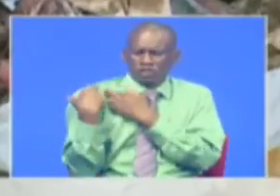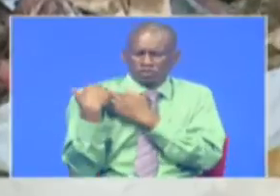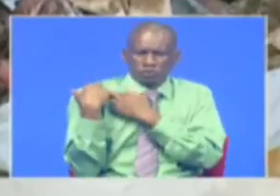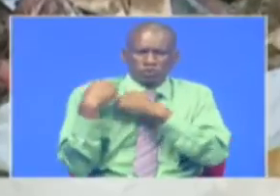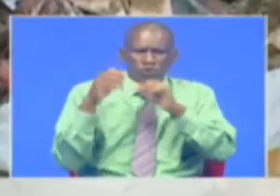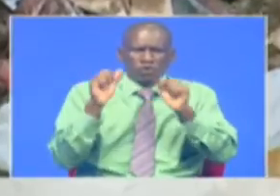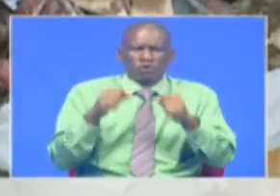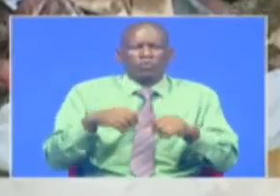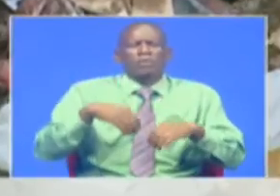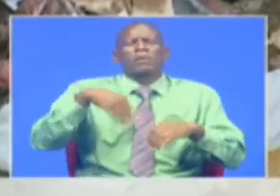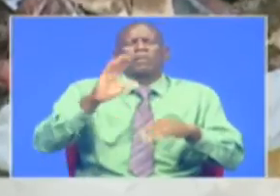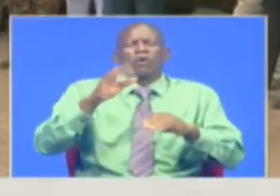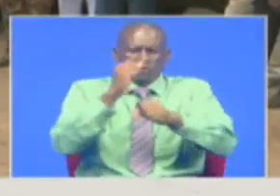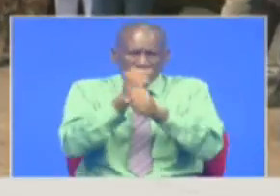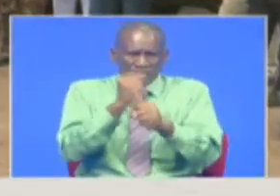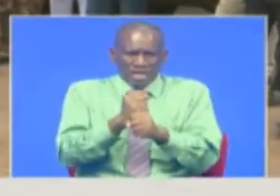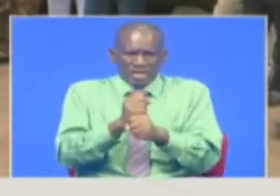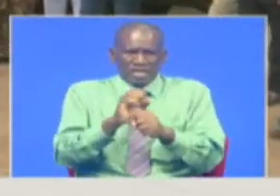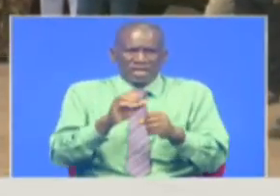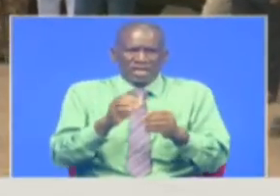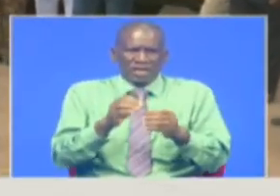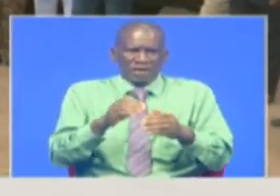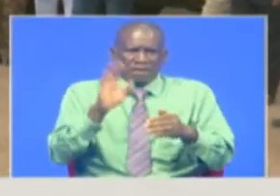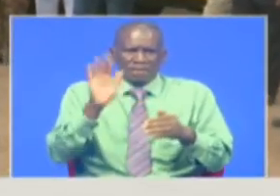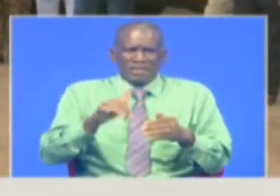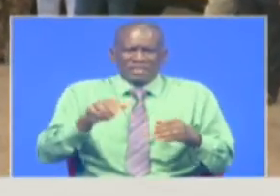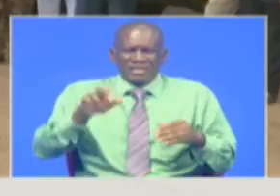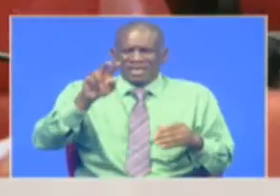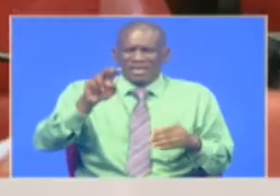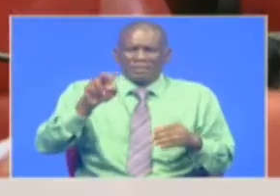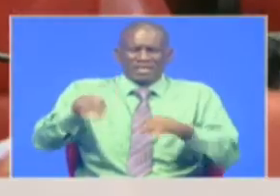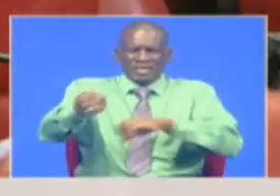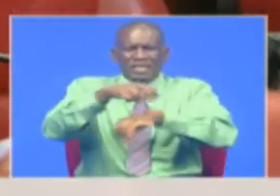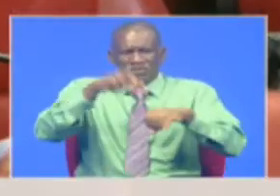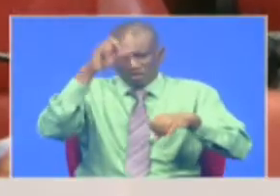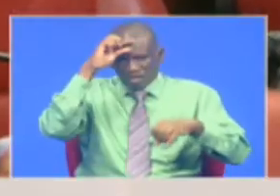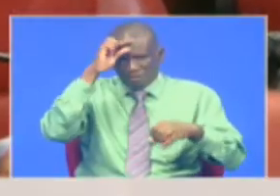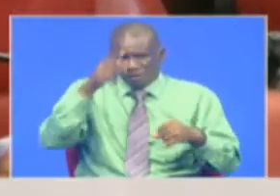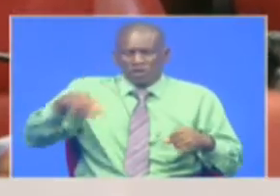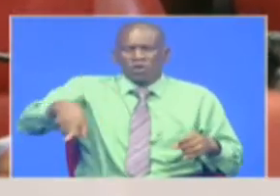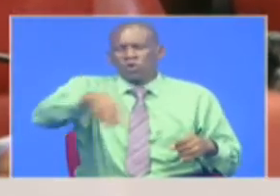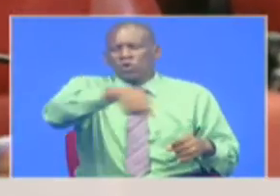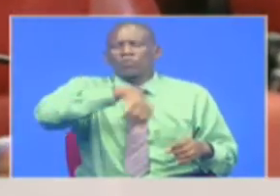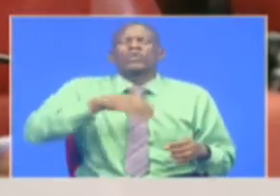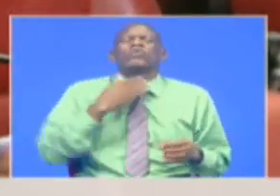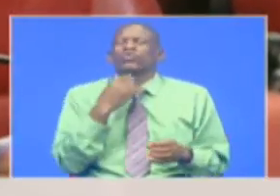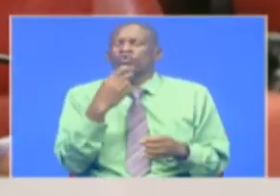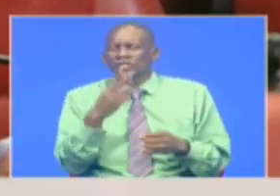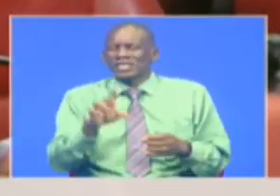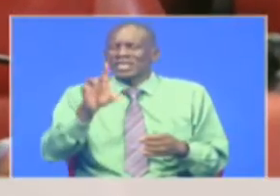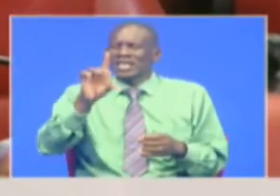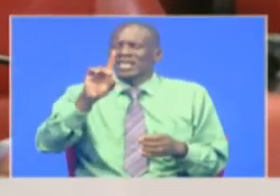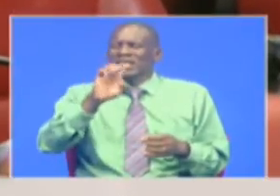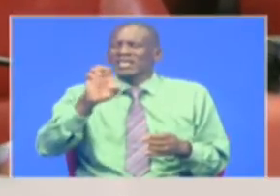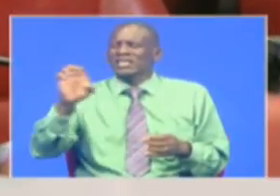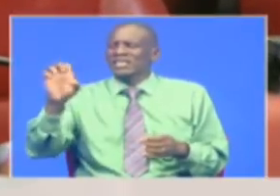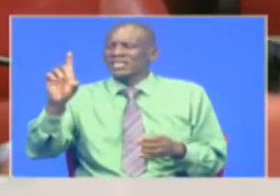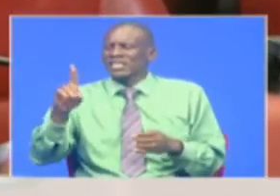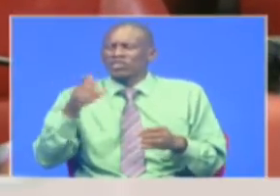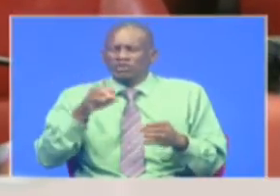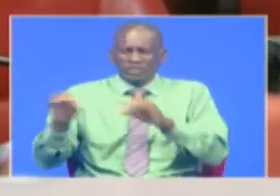more effectively performed and exercised by the national government. We would want to see the deed of transfer when the county government